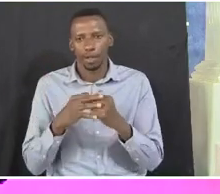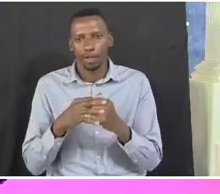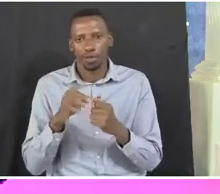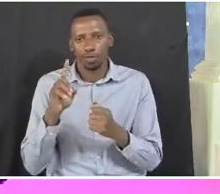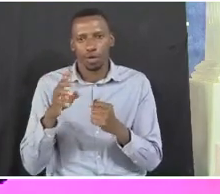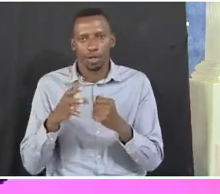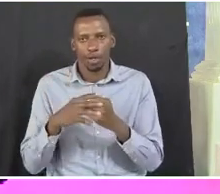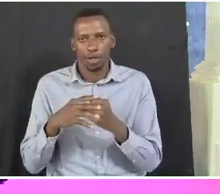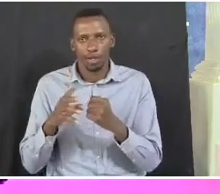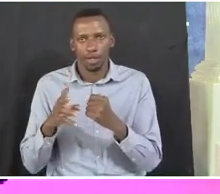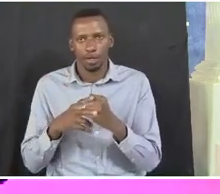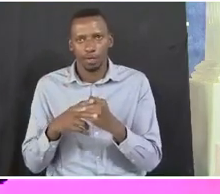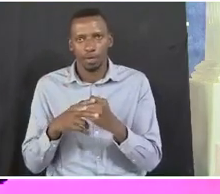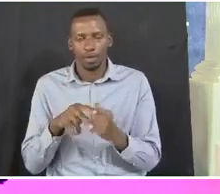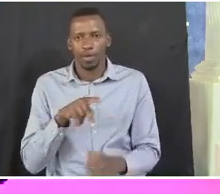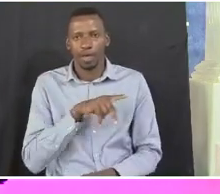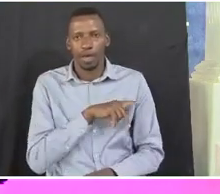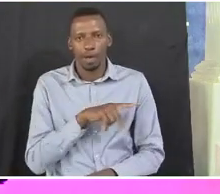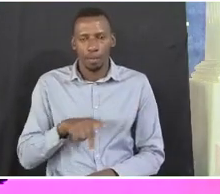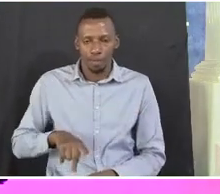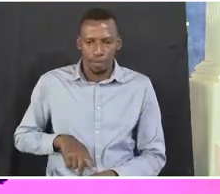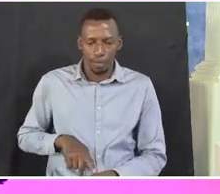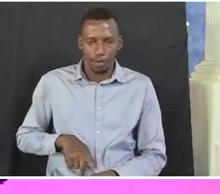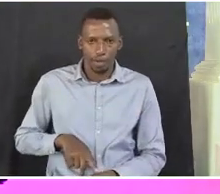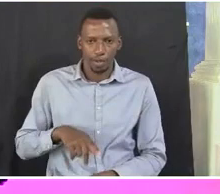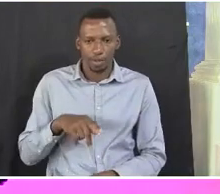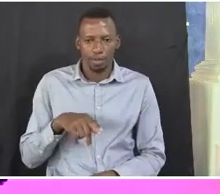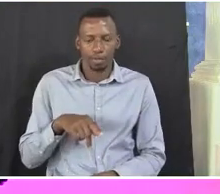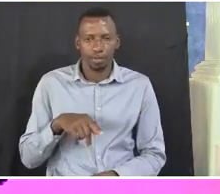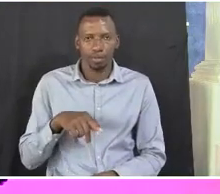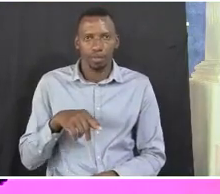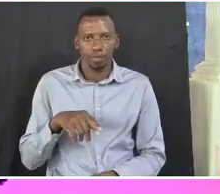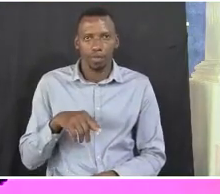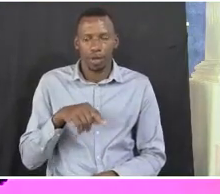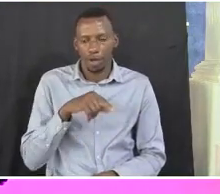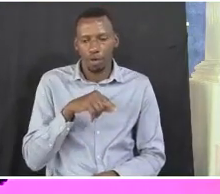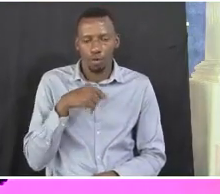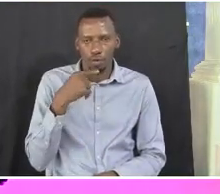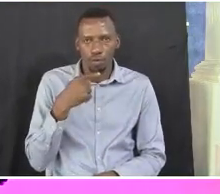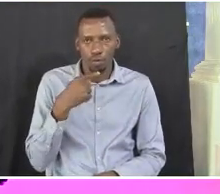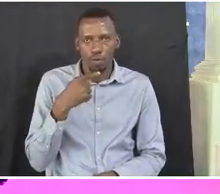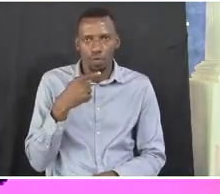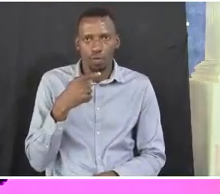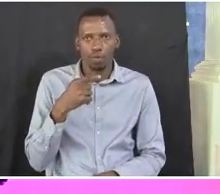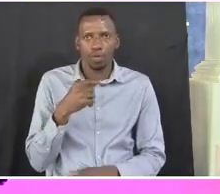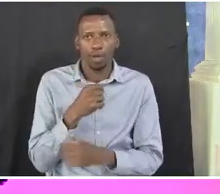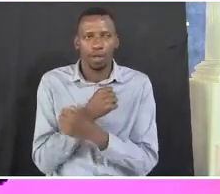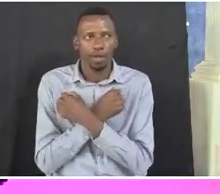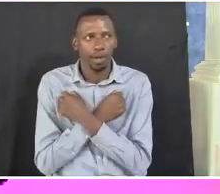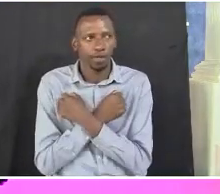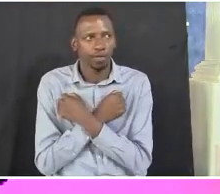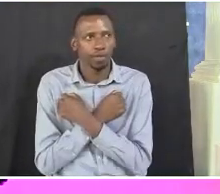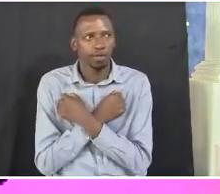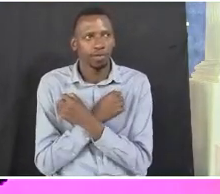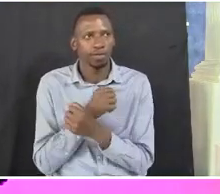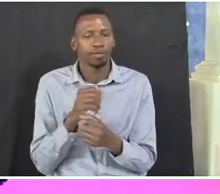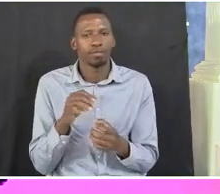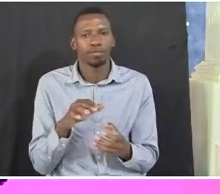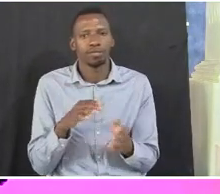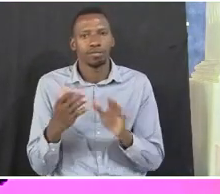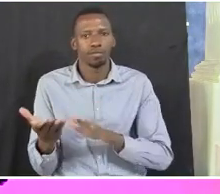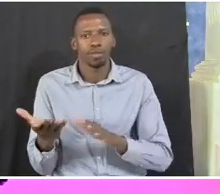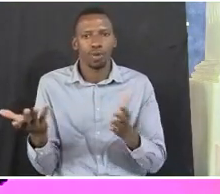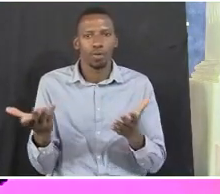the princess with whom the world fell in love died in Paris as